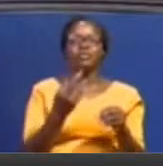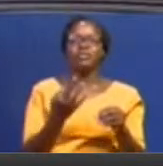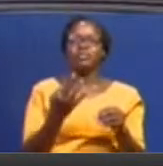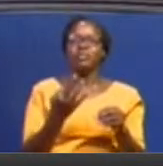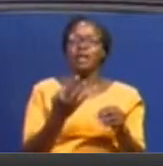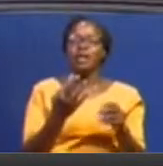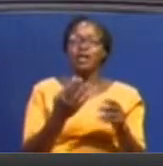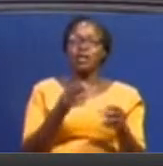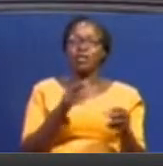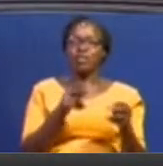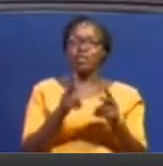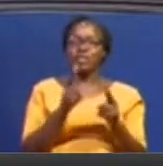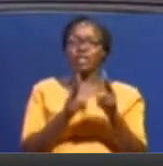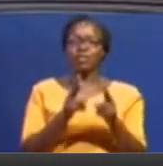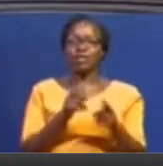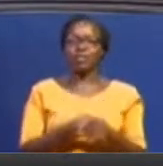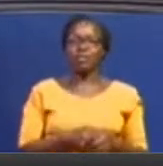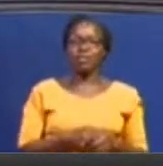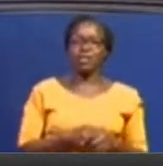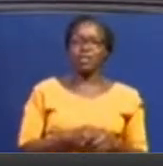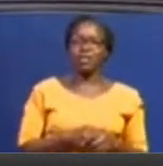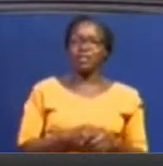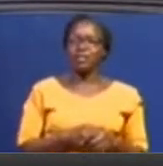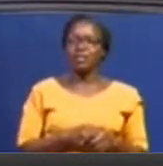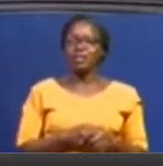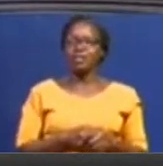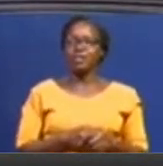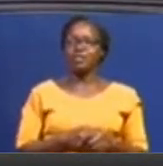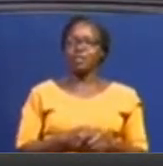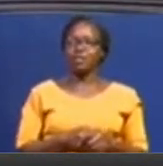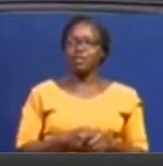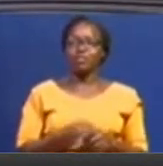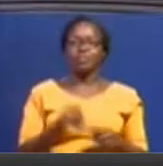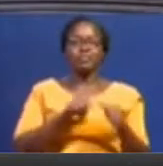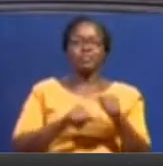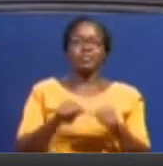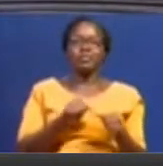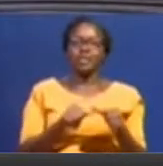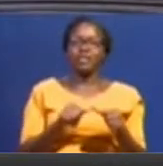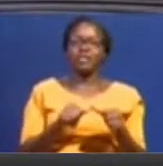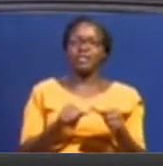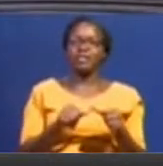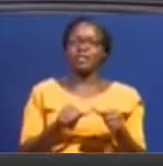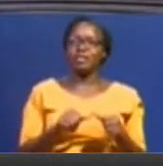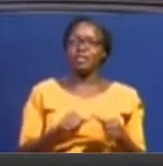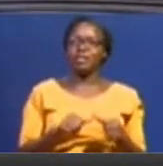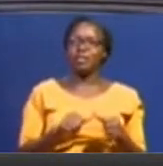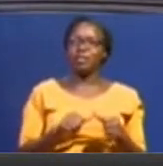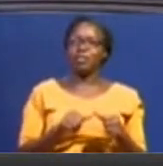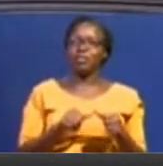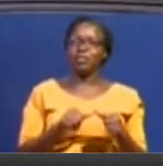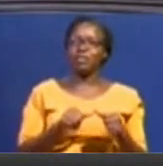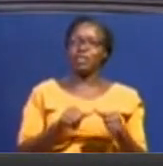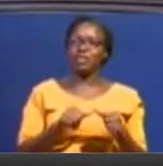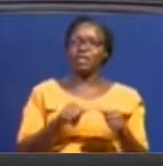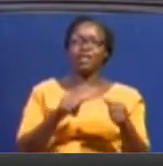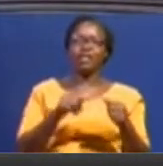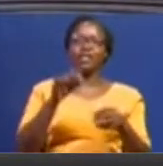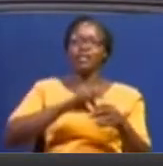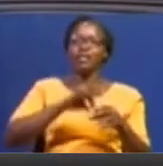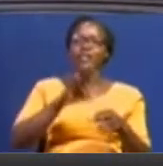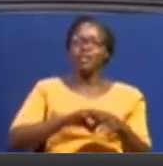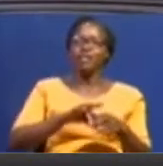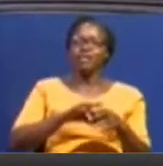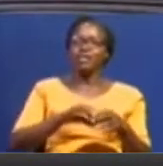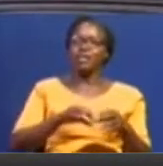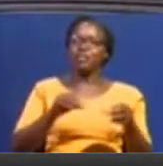of the contestations that was there was about the numbers, about the votes cast, the